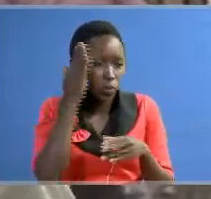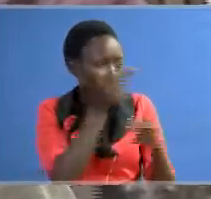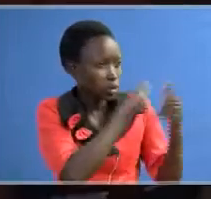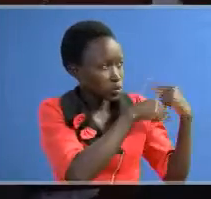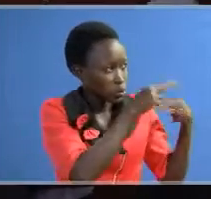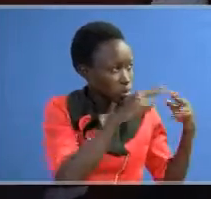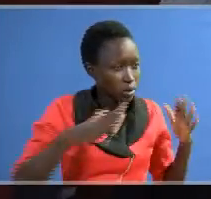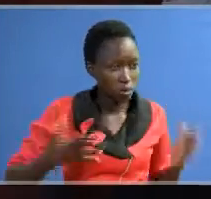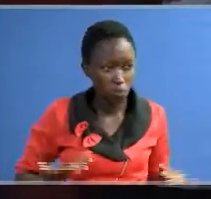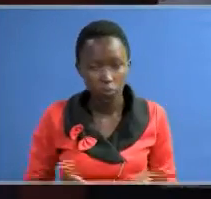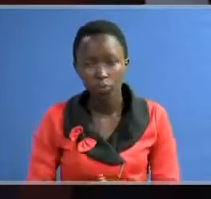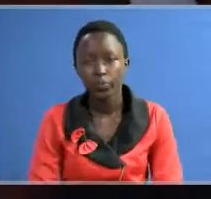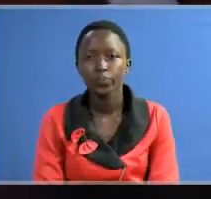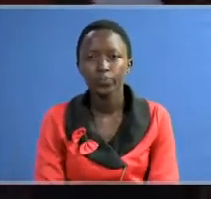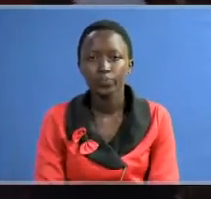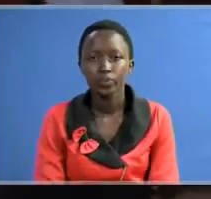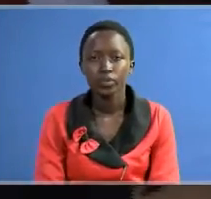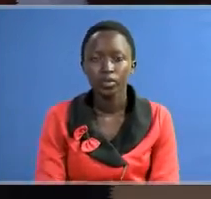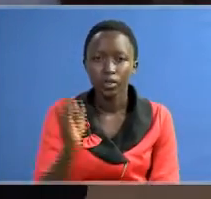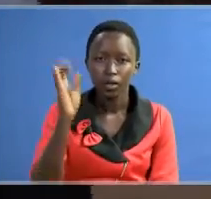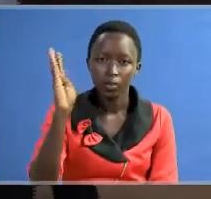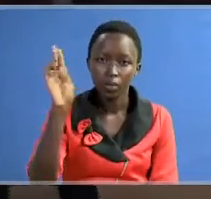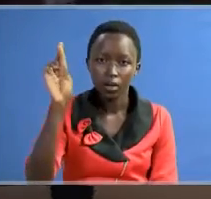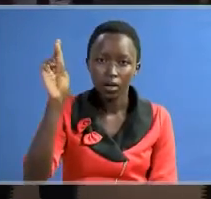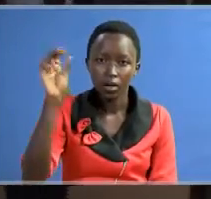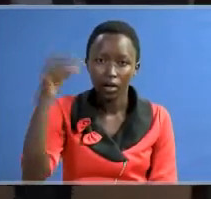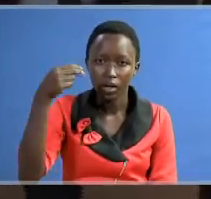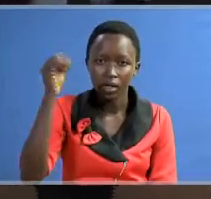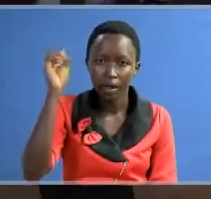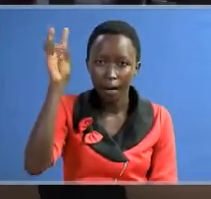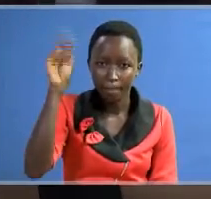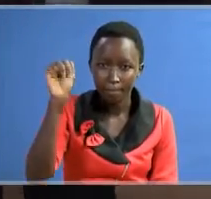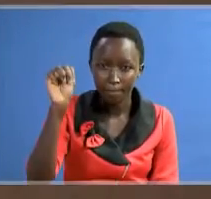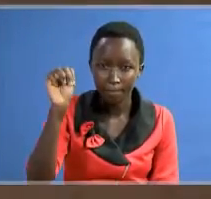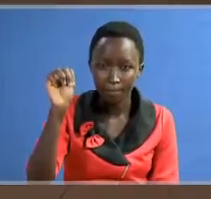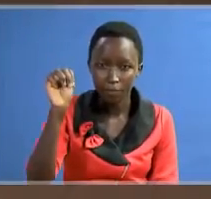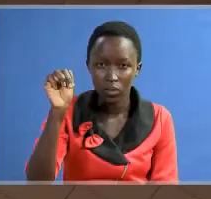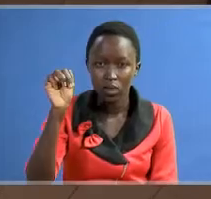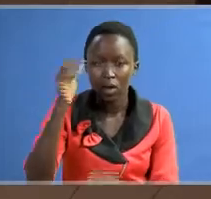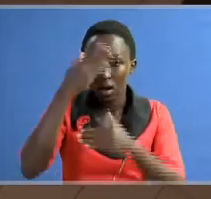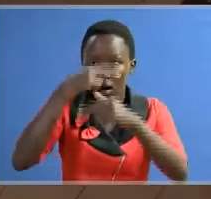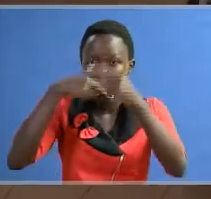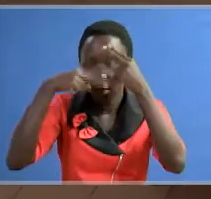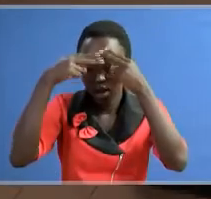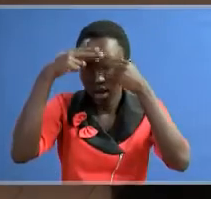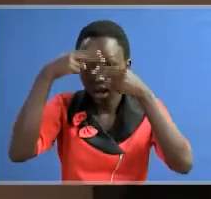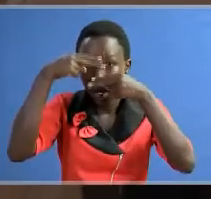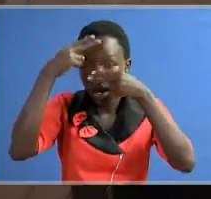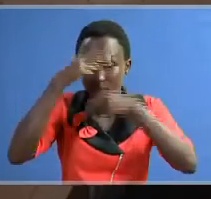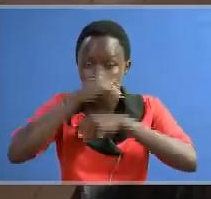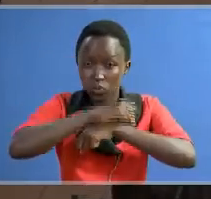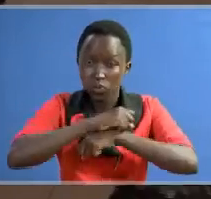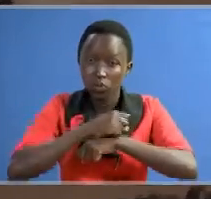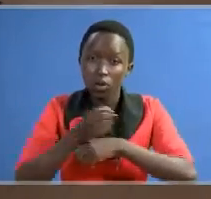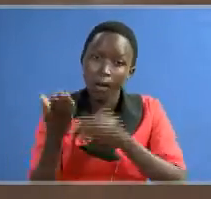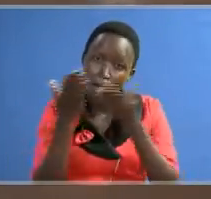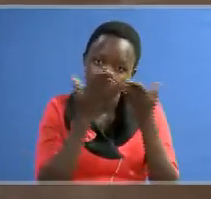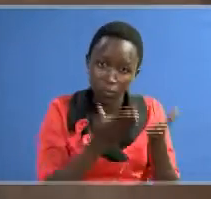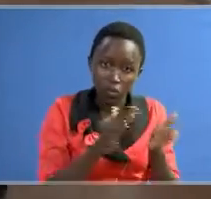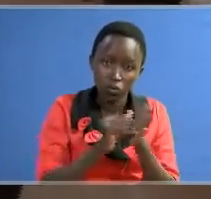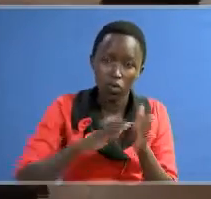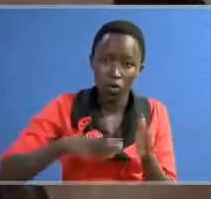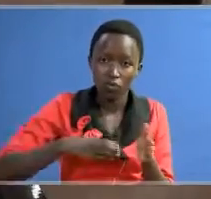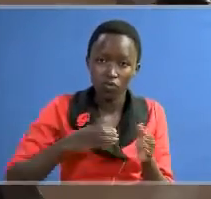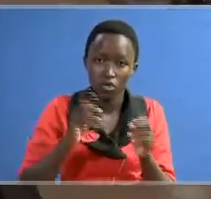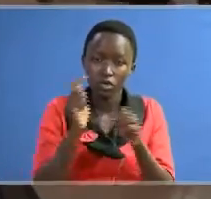ilikuwa. Ibrahim Uching, mwalimu wa historia katika shule ya upili ya Great Kilimara kutoka kaunti ya Nyeri, anawaleta wanafunzi ziara